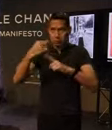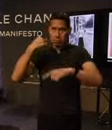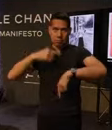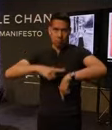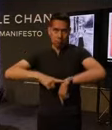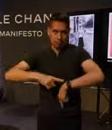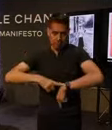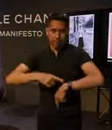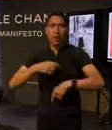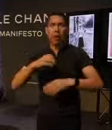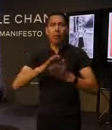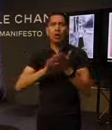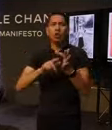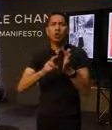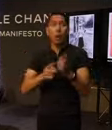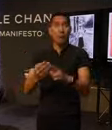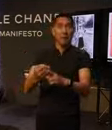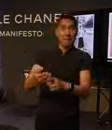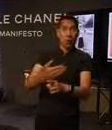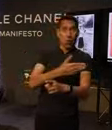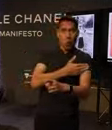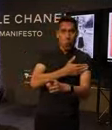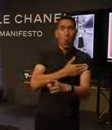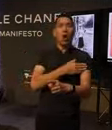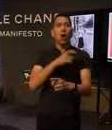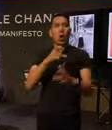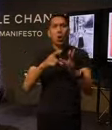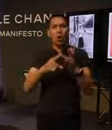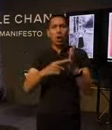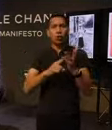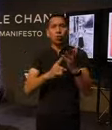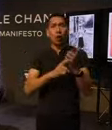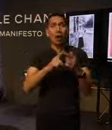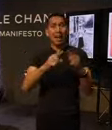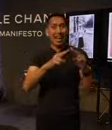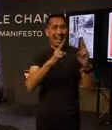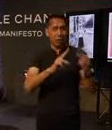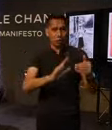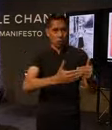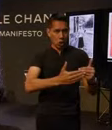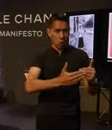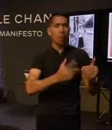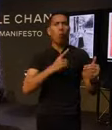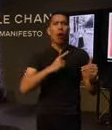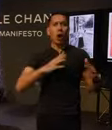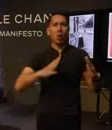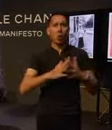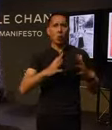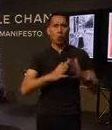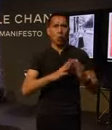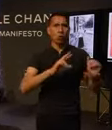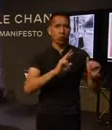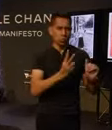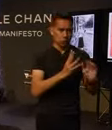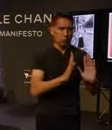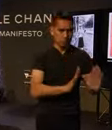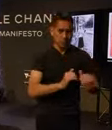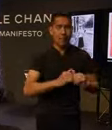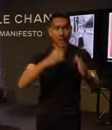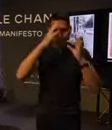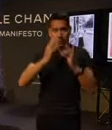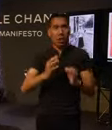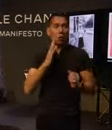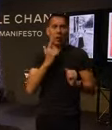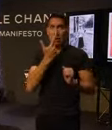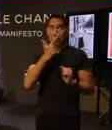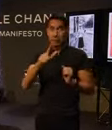because Chanel does close the couture house during from 1939, during the war years, and decides at the age of